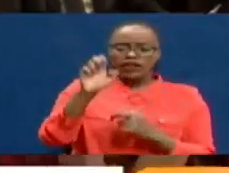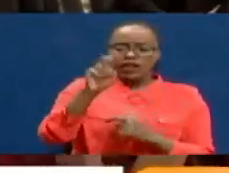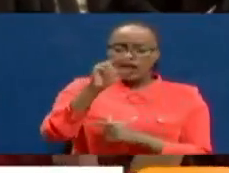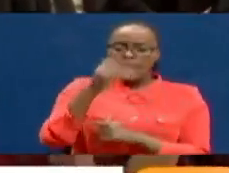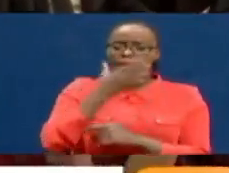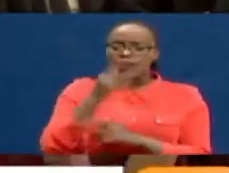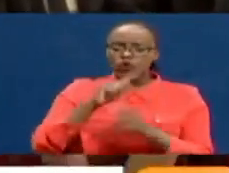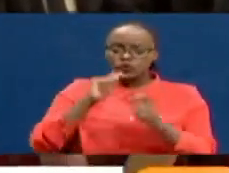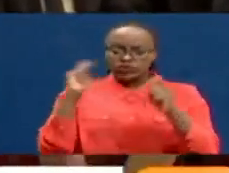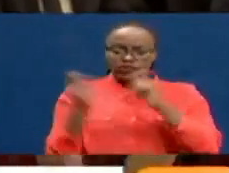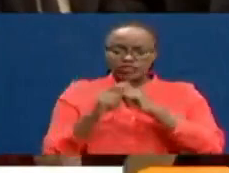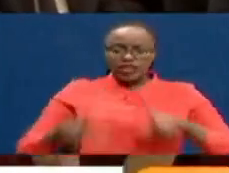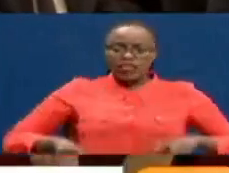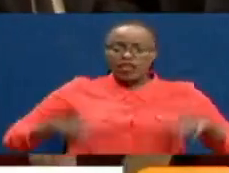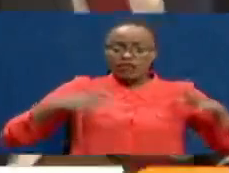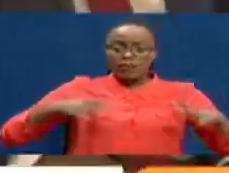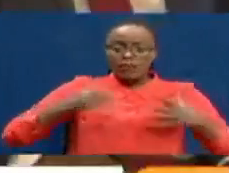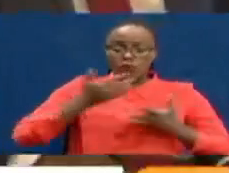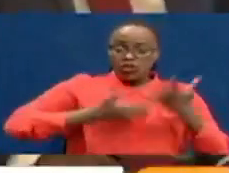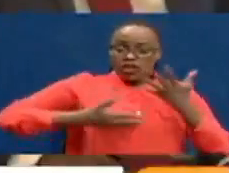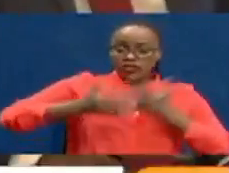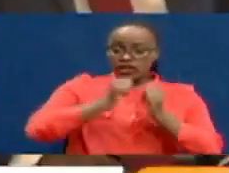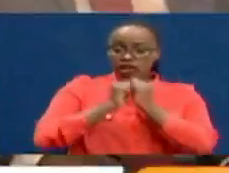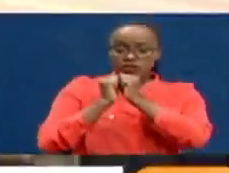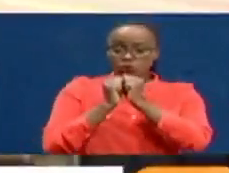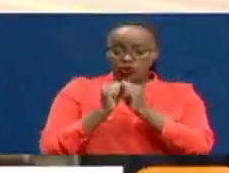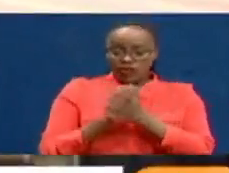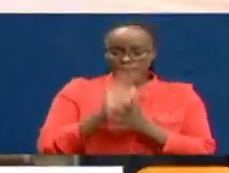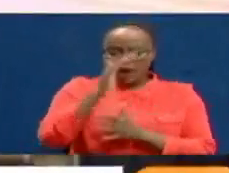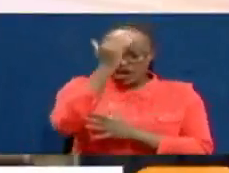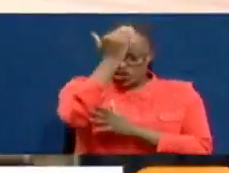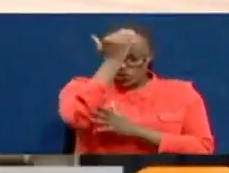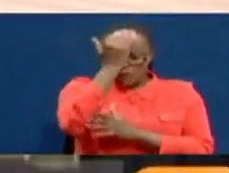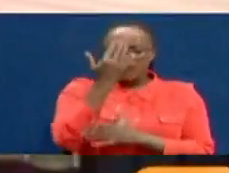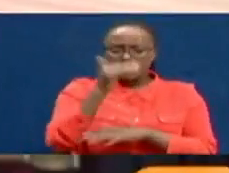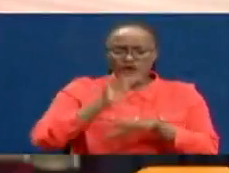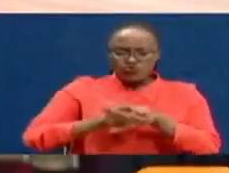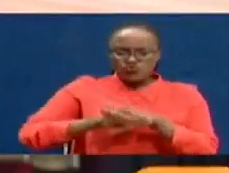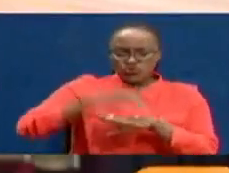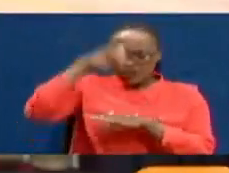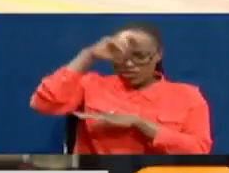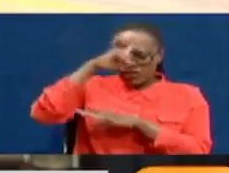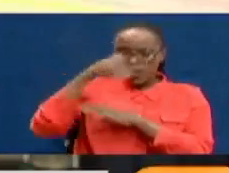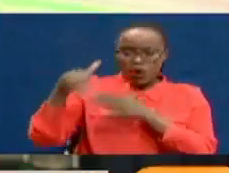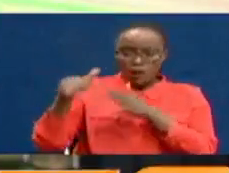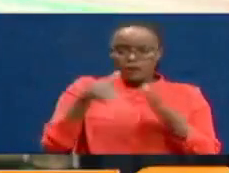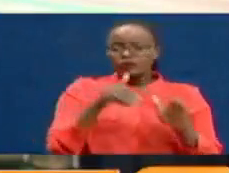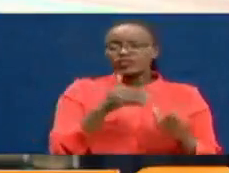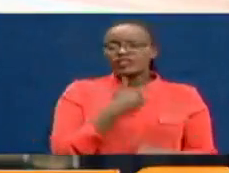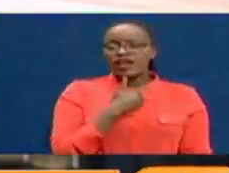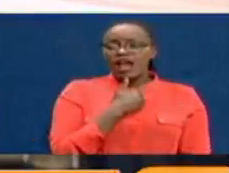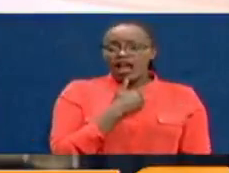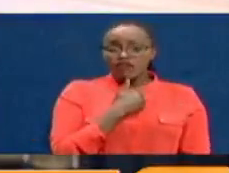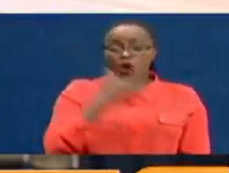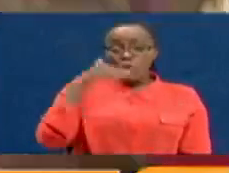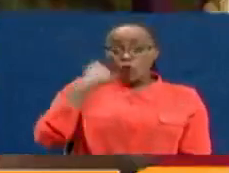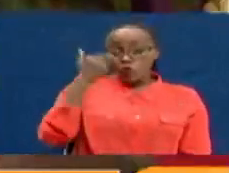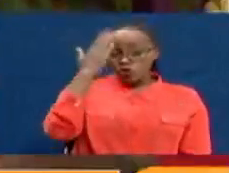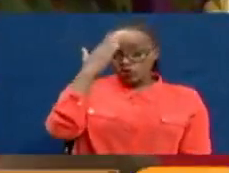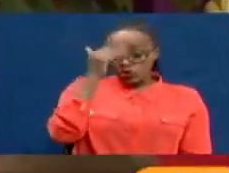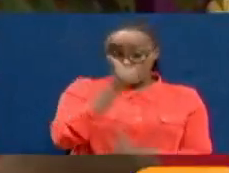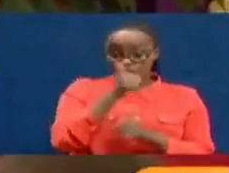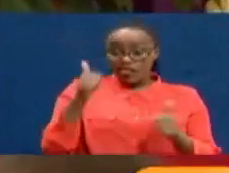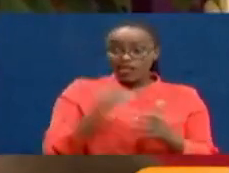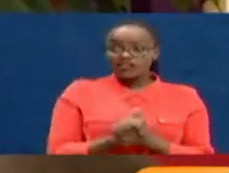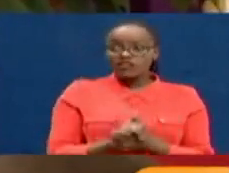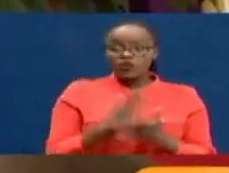who changed the lives of those he interacted with. His humility, integrity, and hard work continue to inspire those who knew him. But